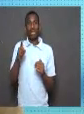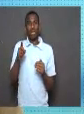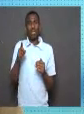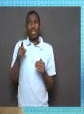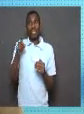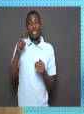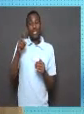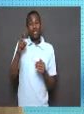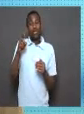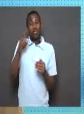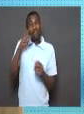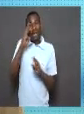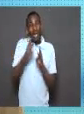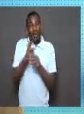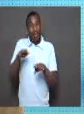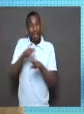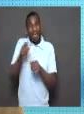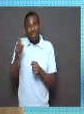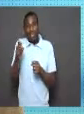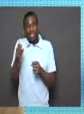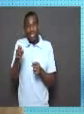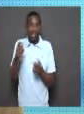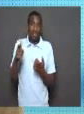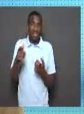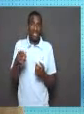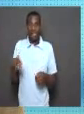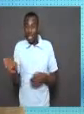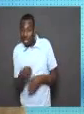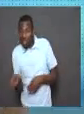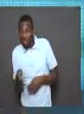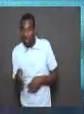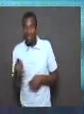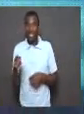was burned to provide the necessary electricity.